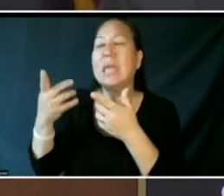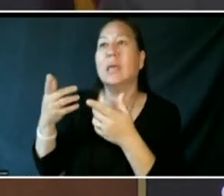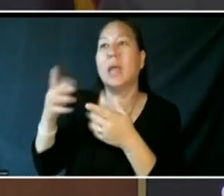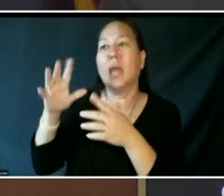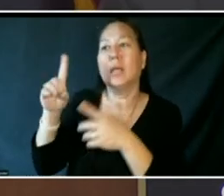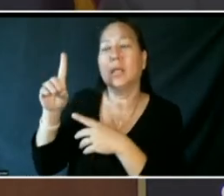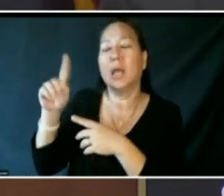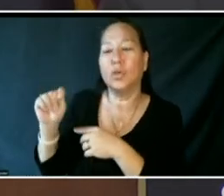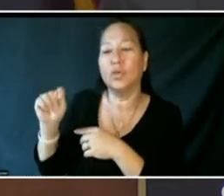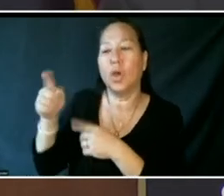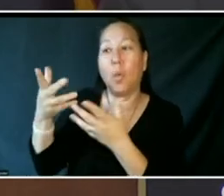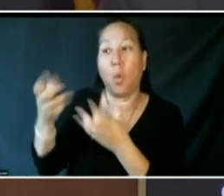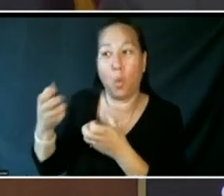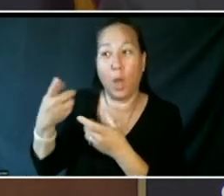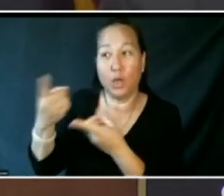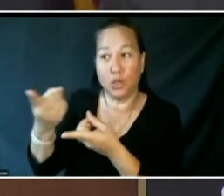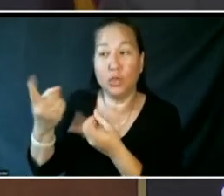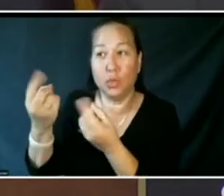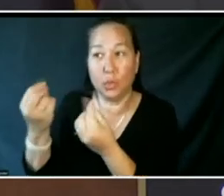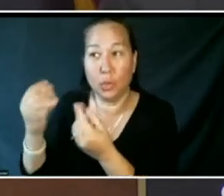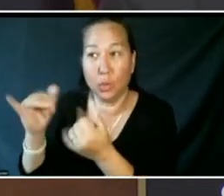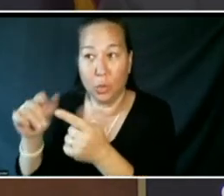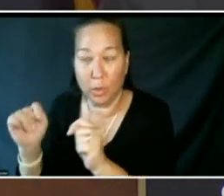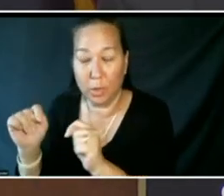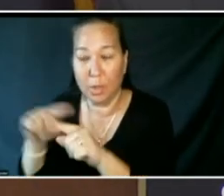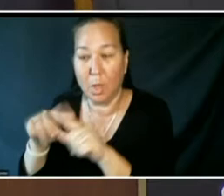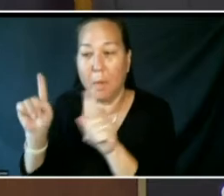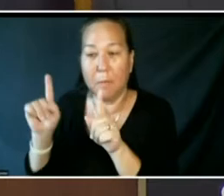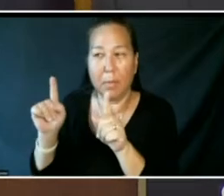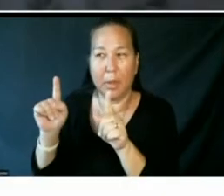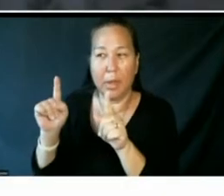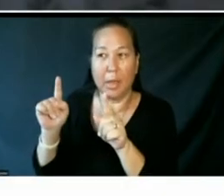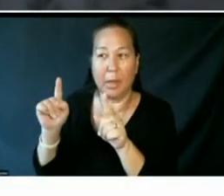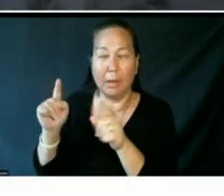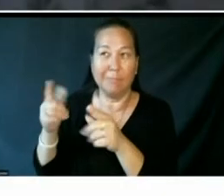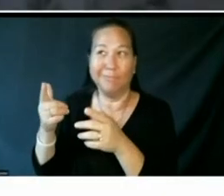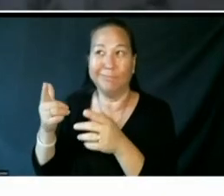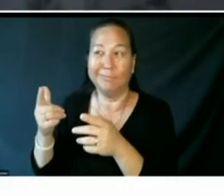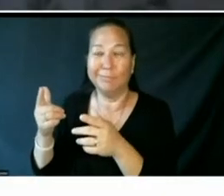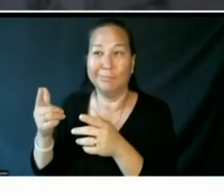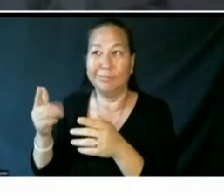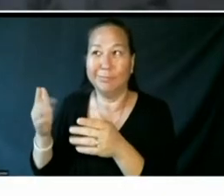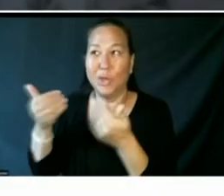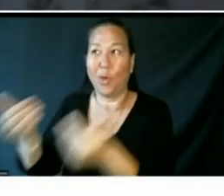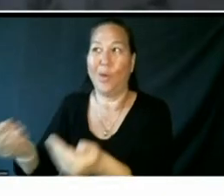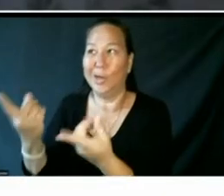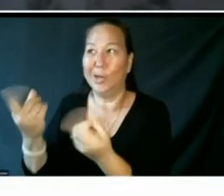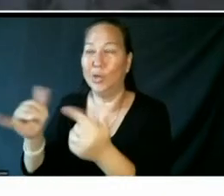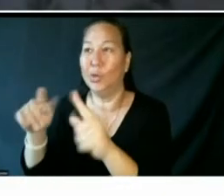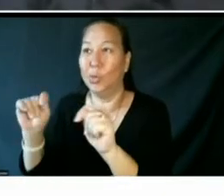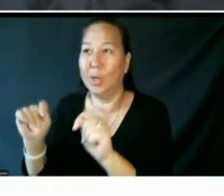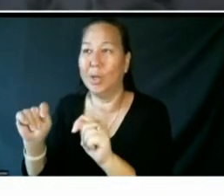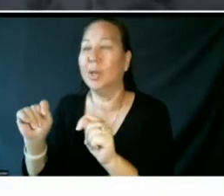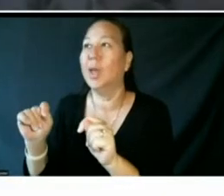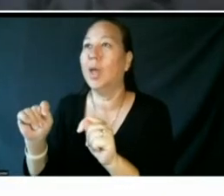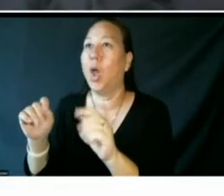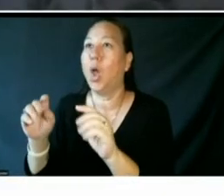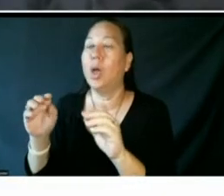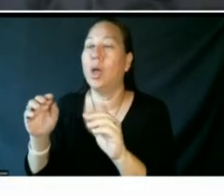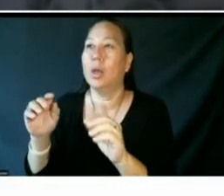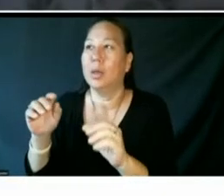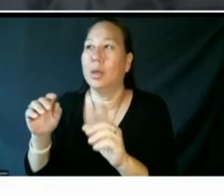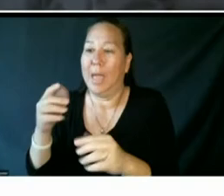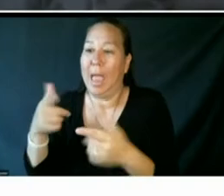and effectively let the courts work it out? I've been warned, don't say things you